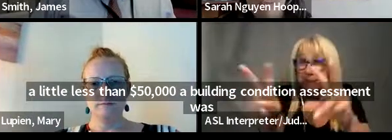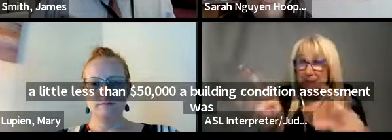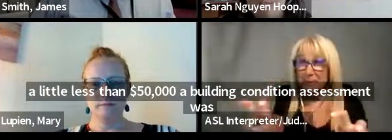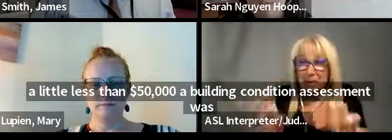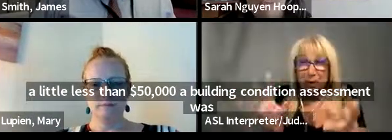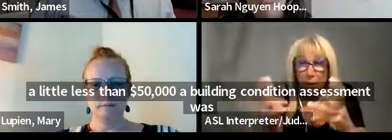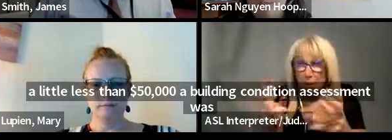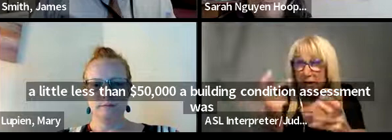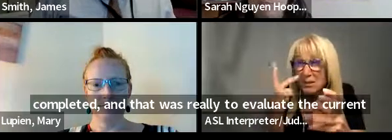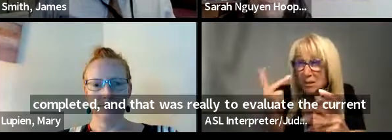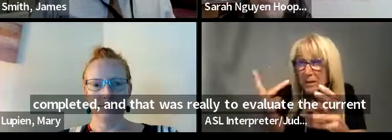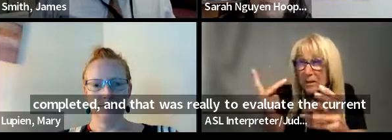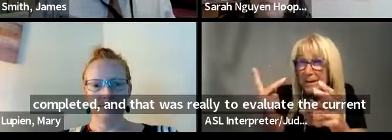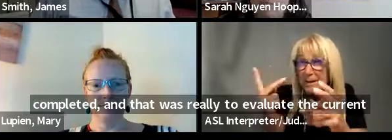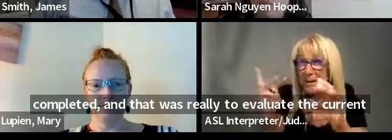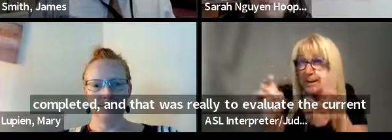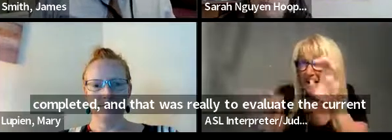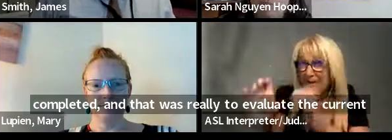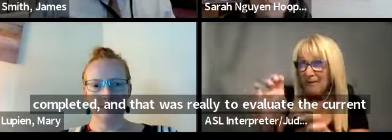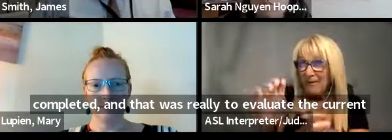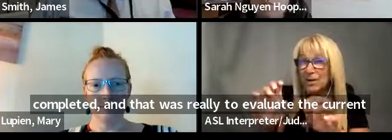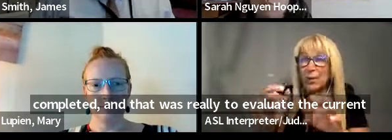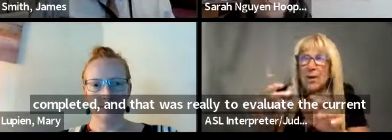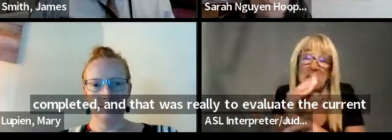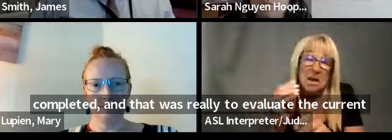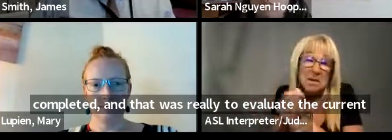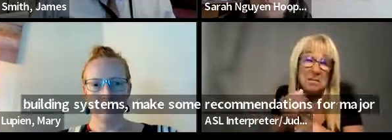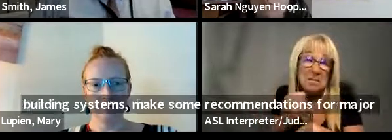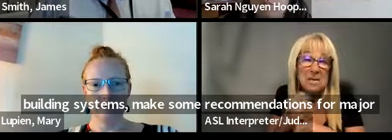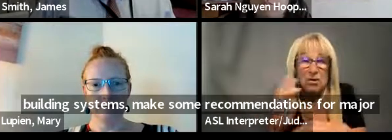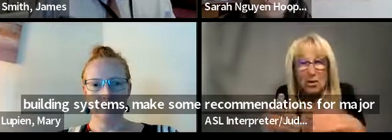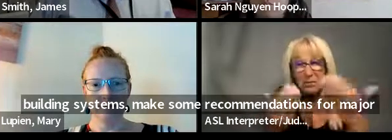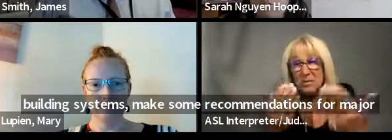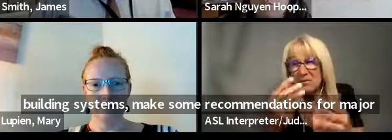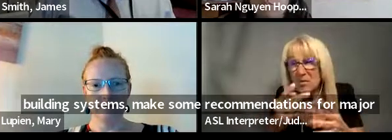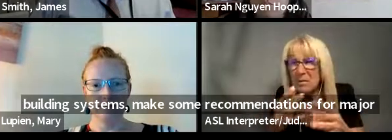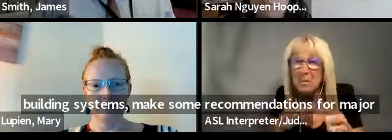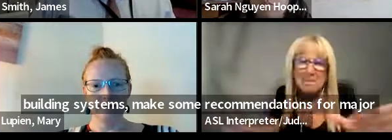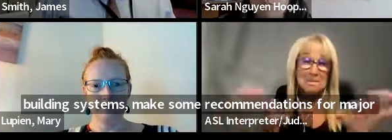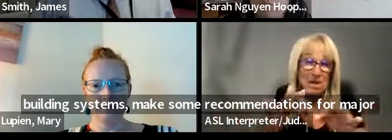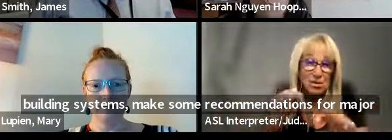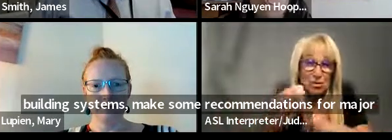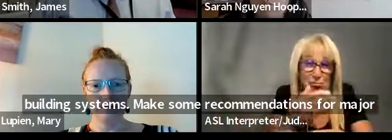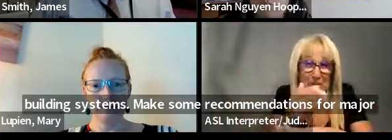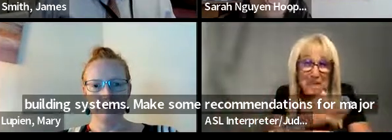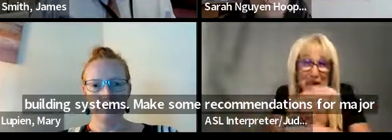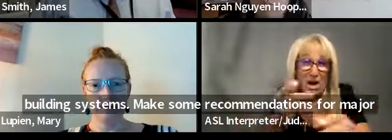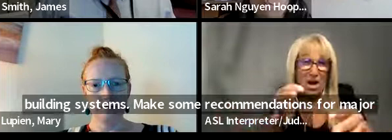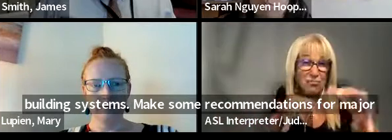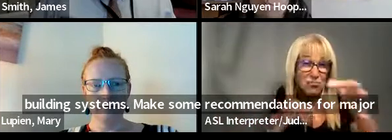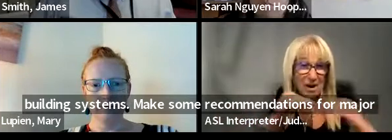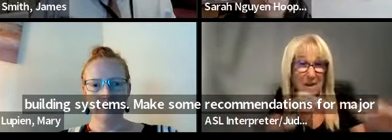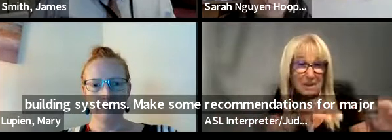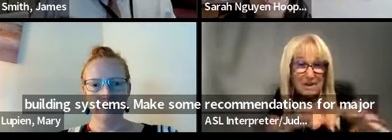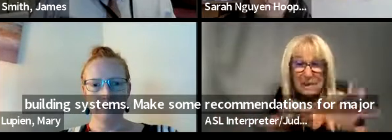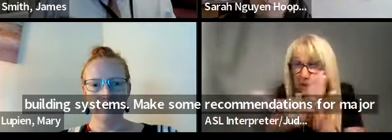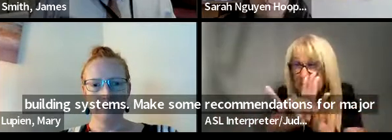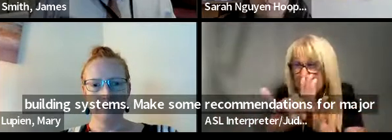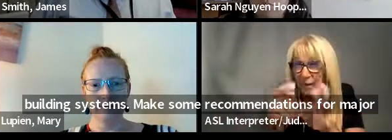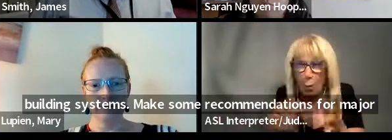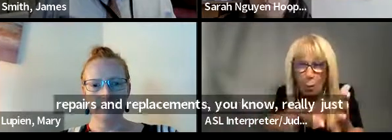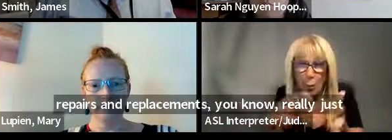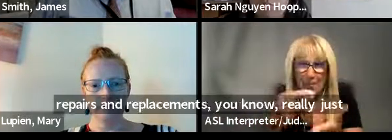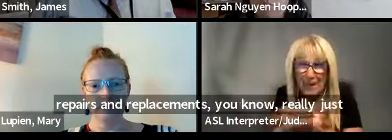current building systems, make some recommendations for major repairs and replacements, really just identify what those capital needs